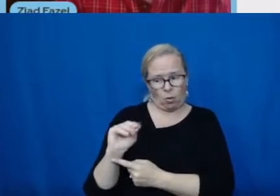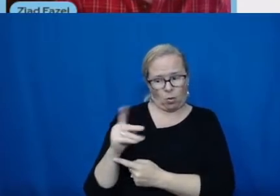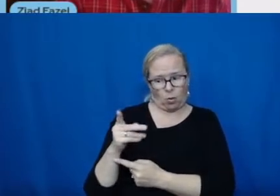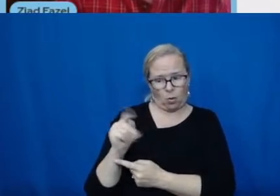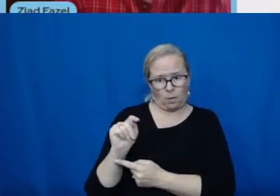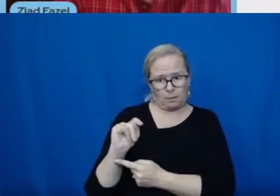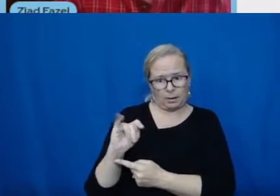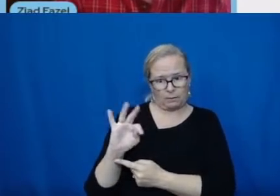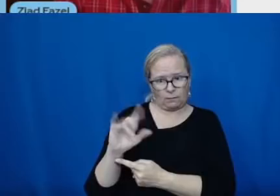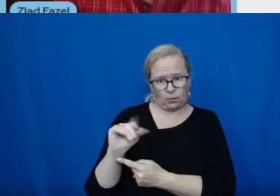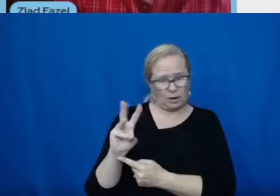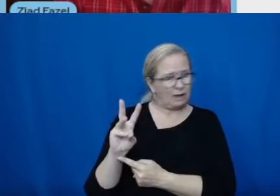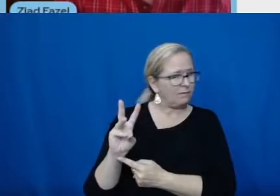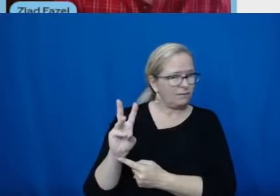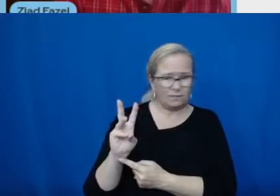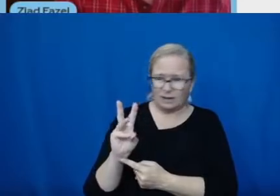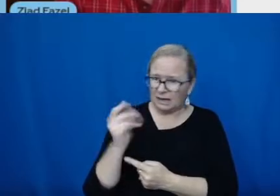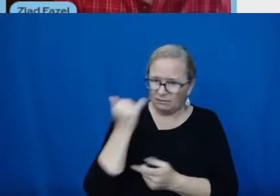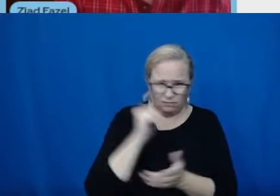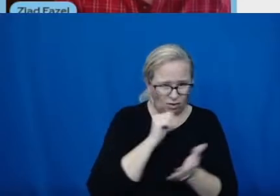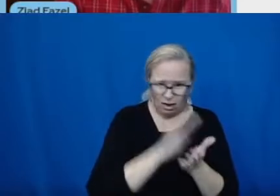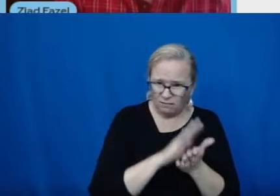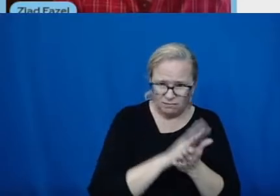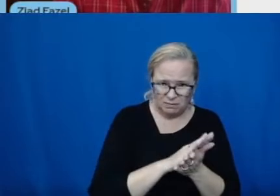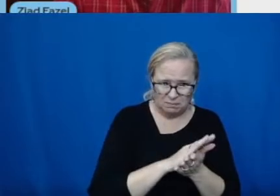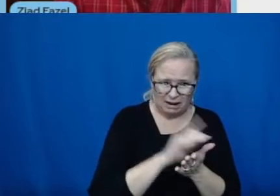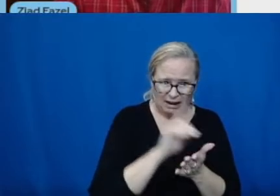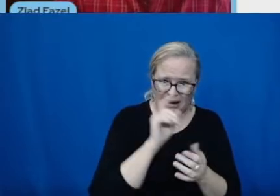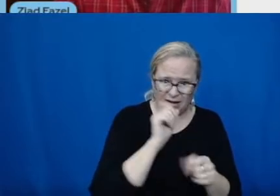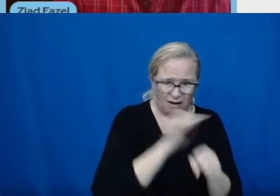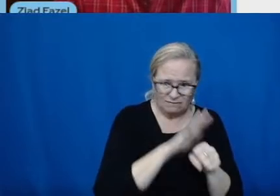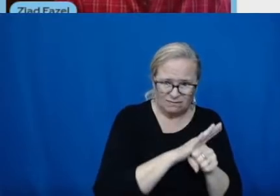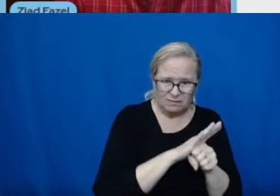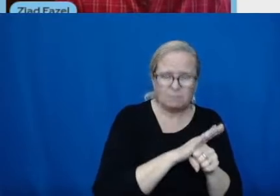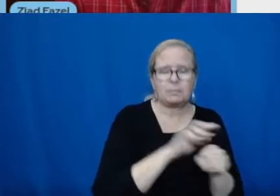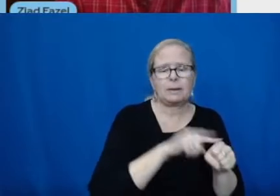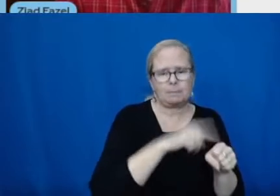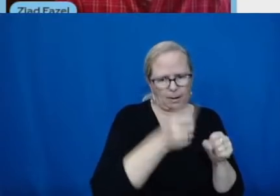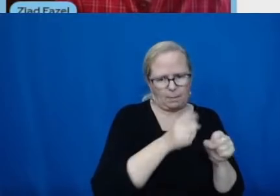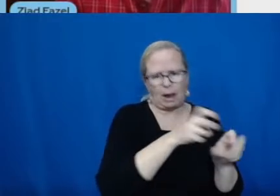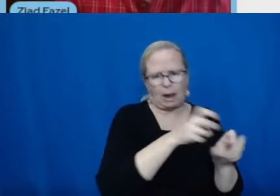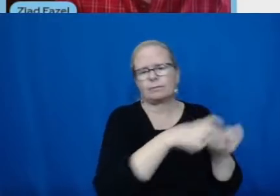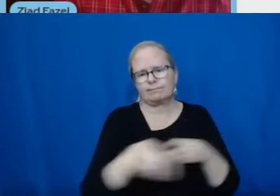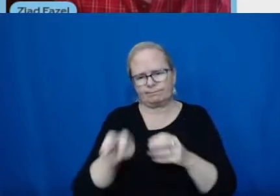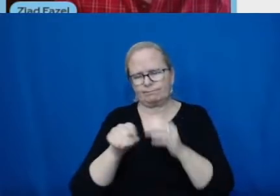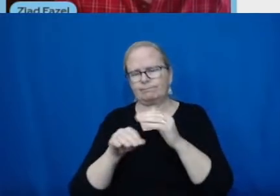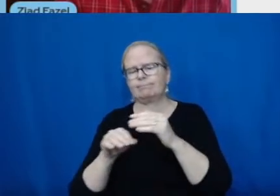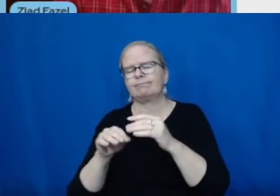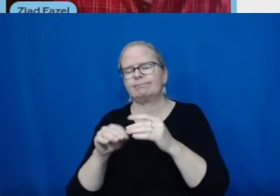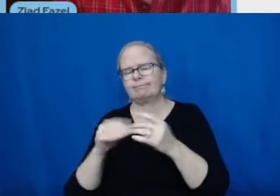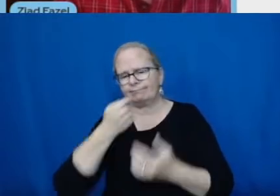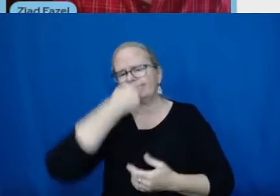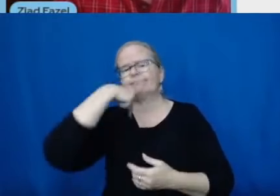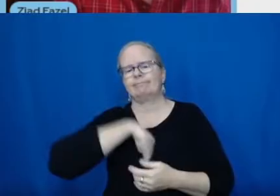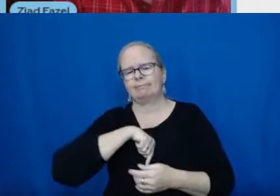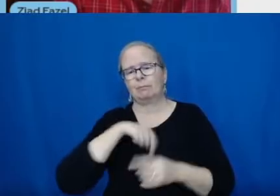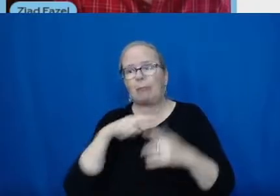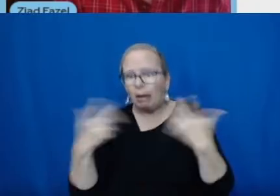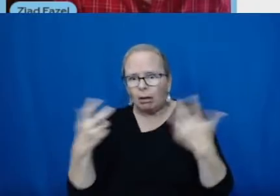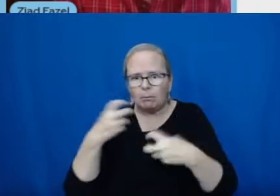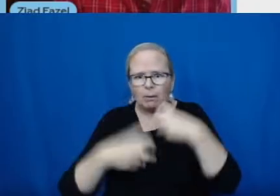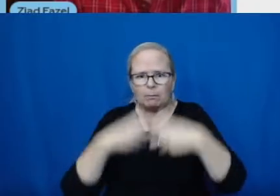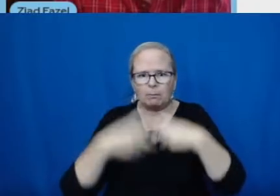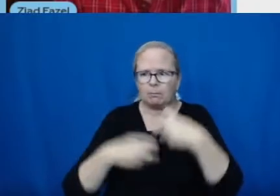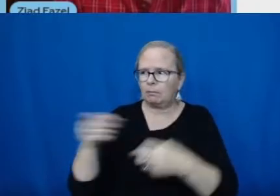and we just don't want to push up against triage. So I wanted to infringe a little bit on MD turf by showing you this